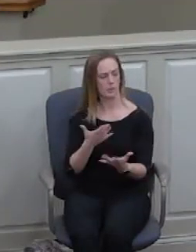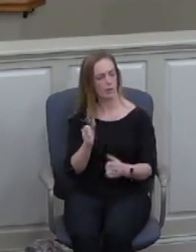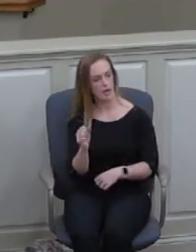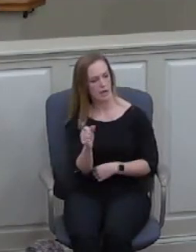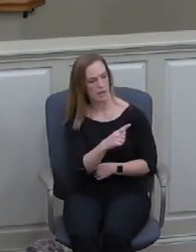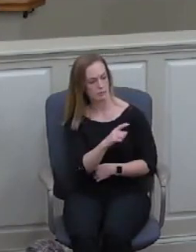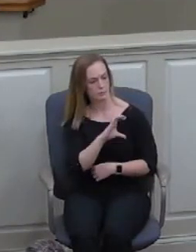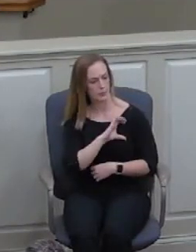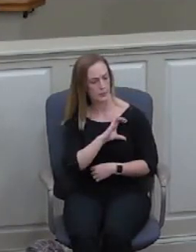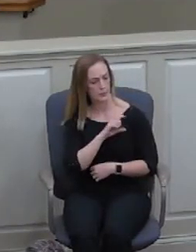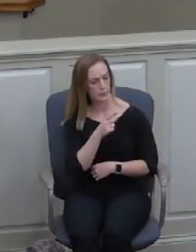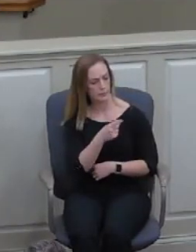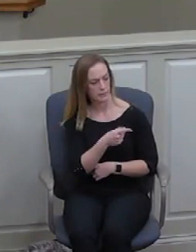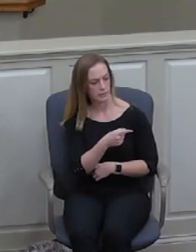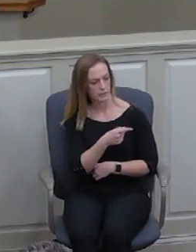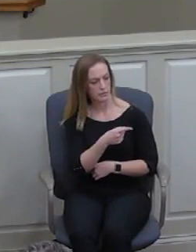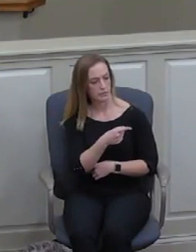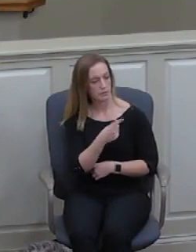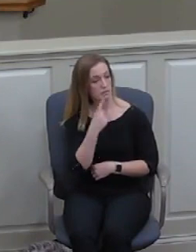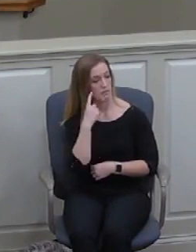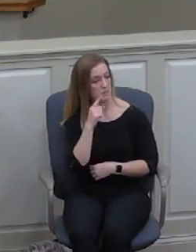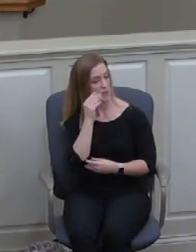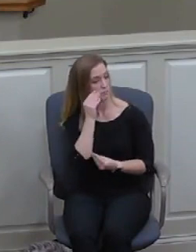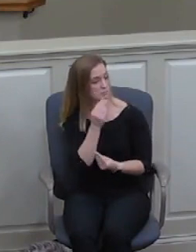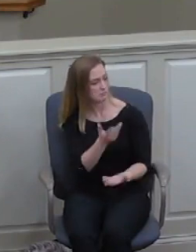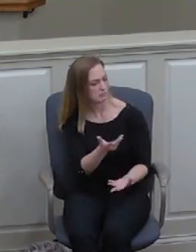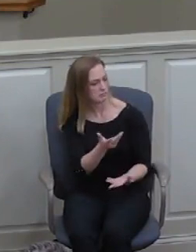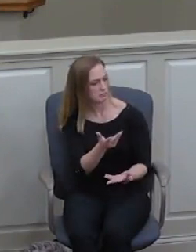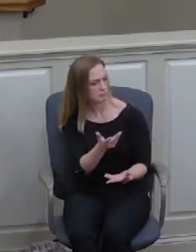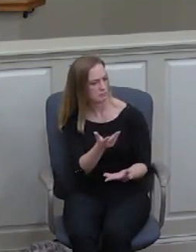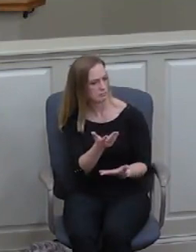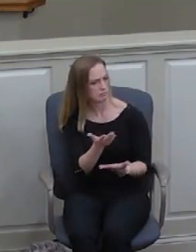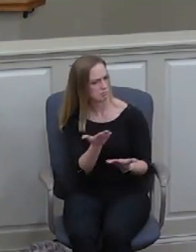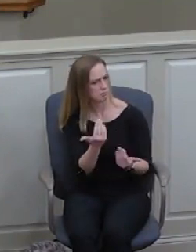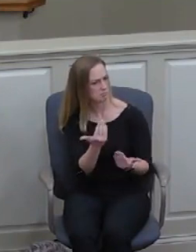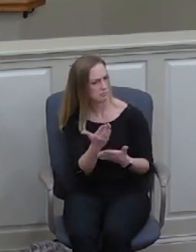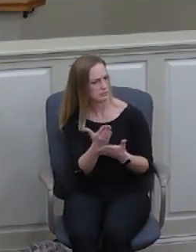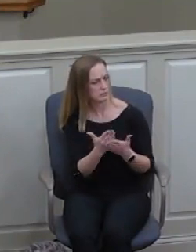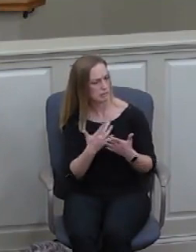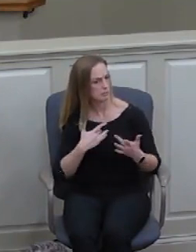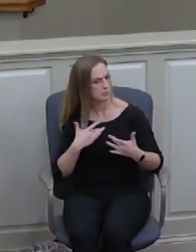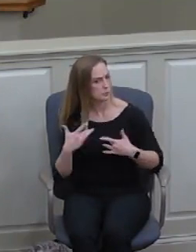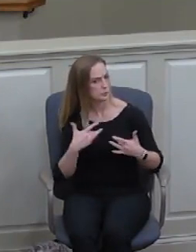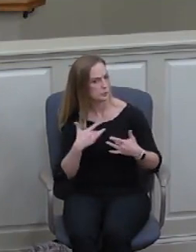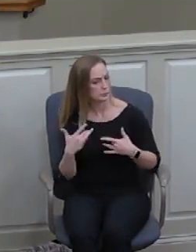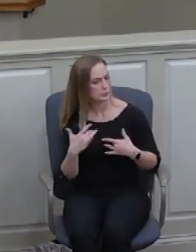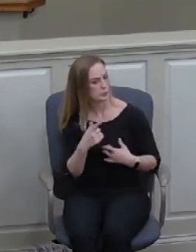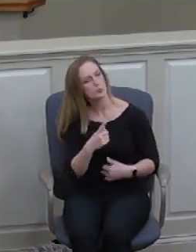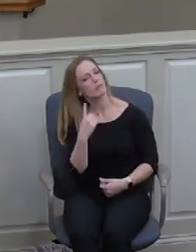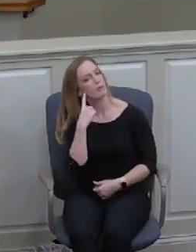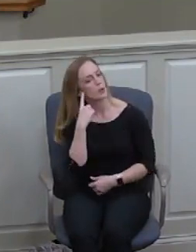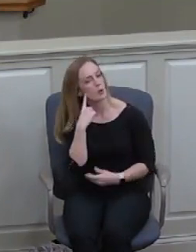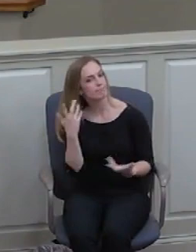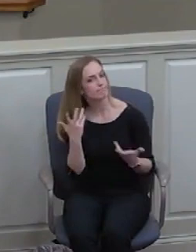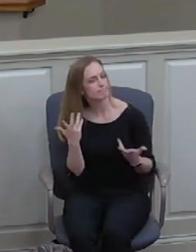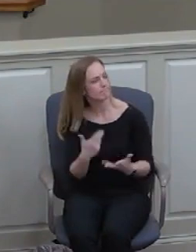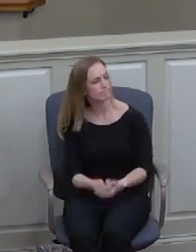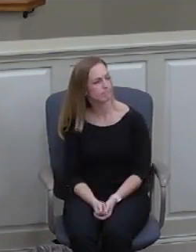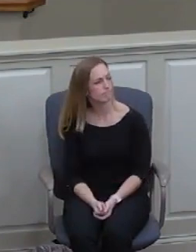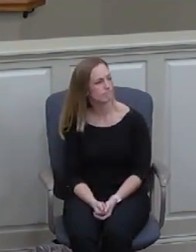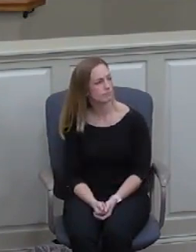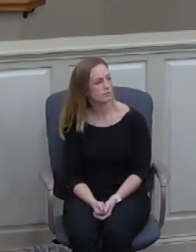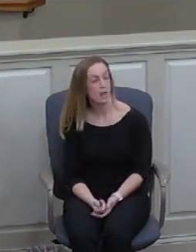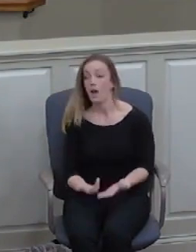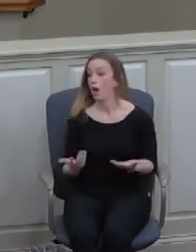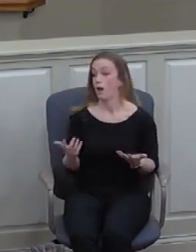Cottle, just for an FYI, what some of the concerns were that you've been hearing, if you don't